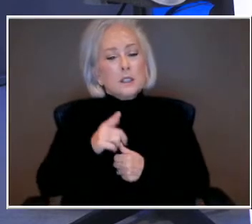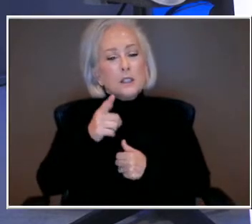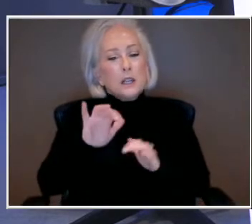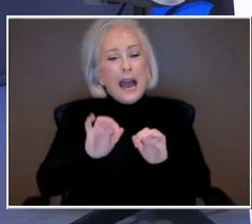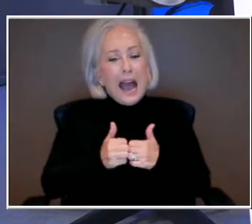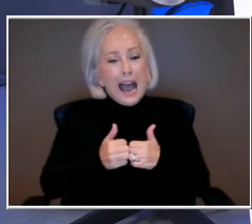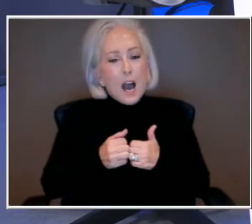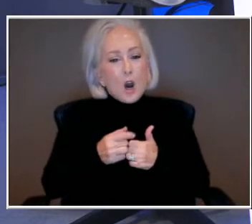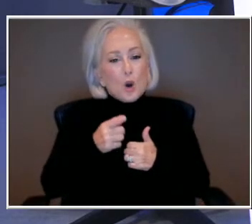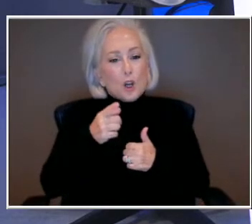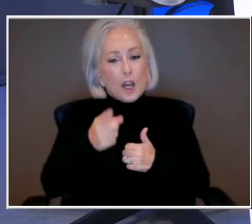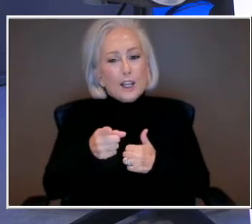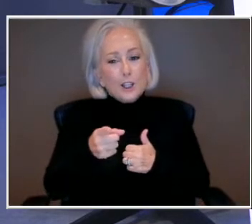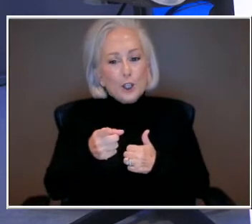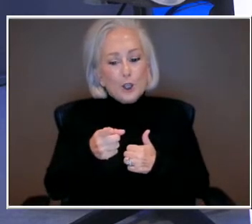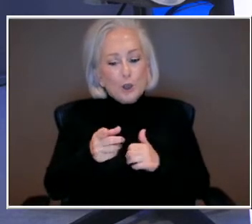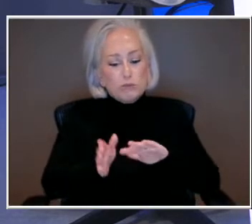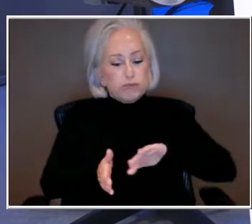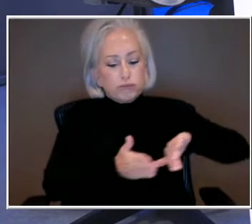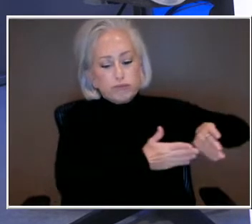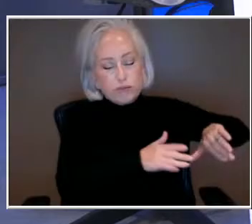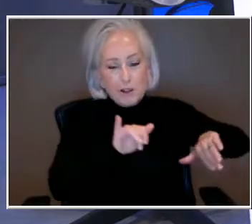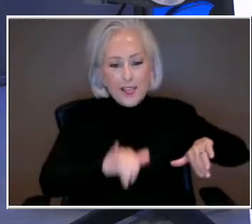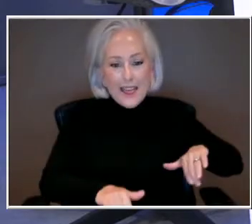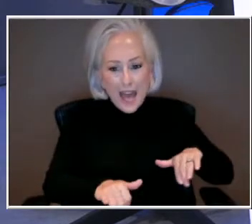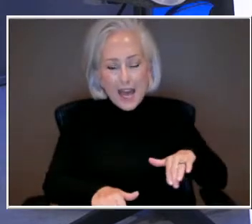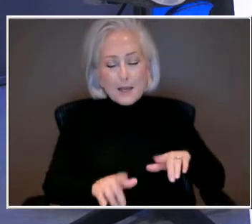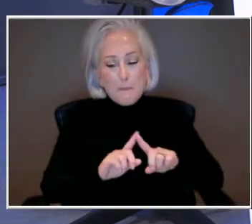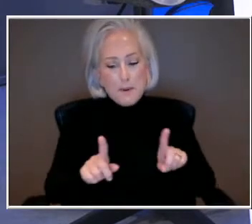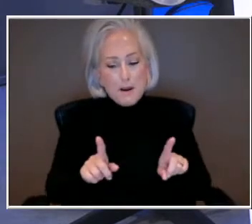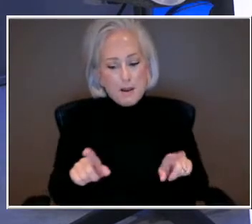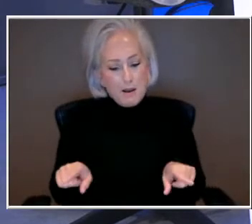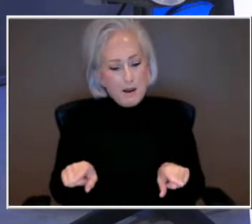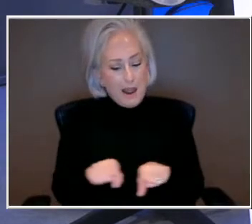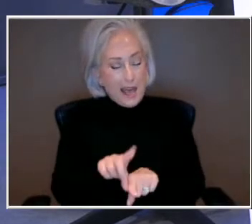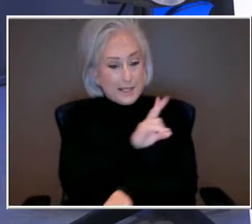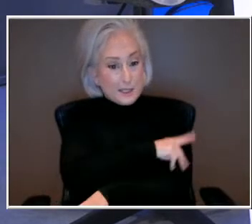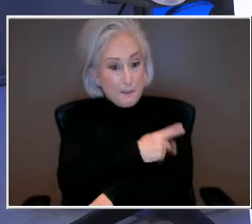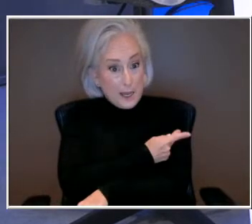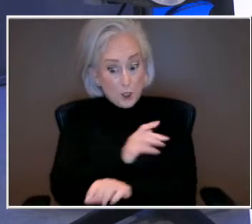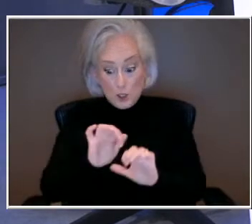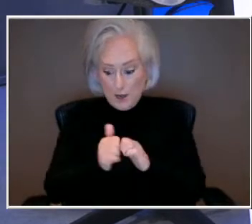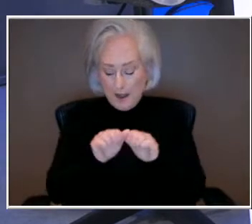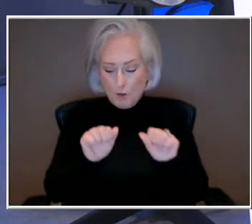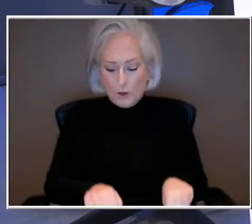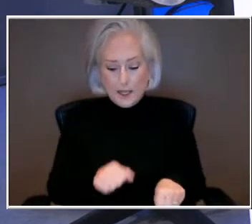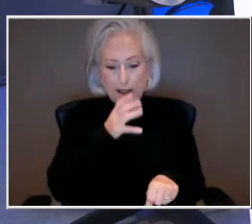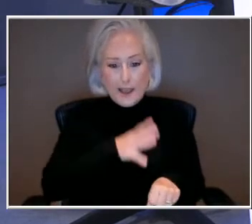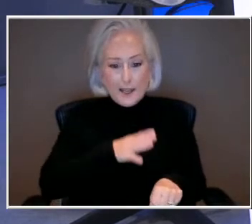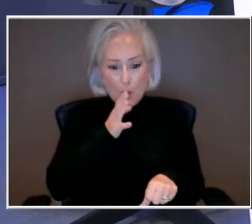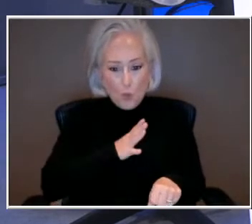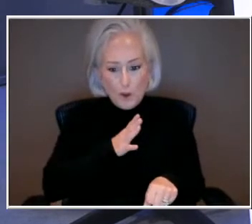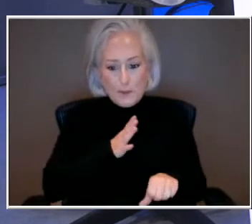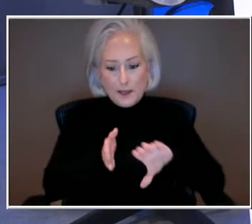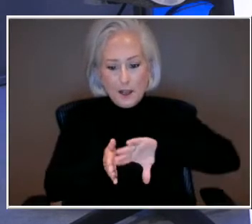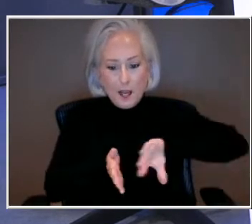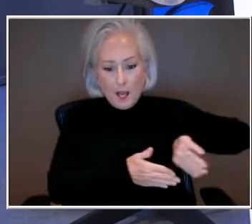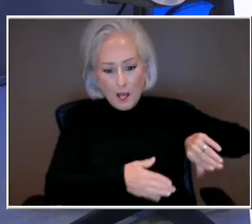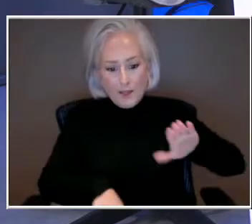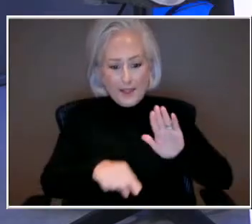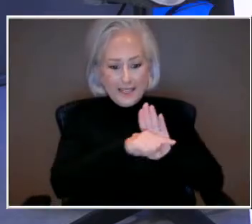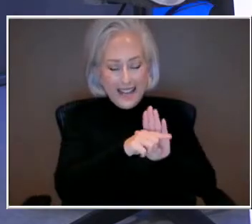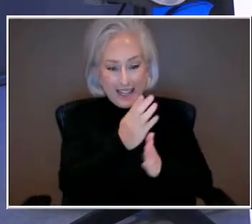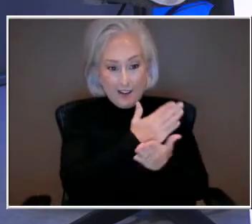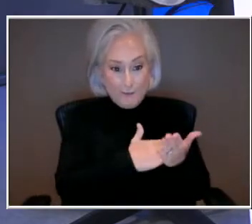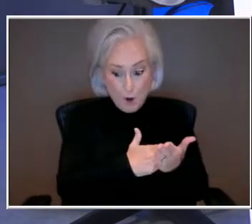that? I'll ask the doctors here in a moment, but I want to ask you as a patient, how do we help women get past the negative aspects of AI and have them